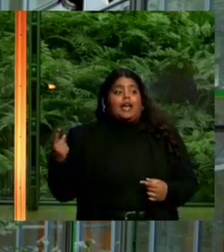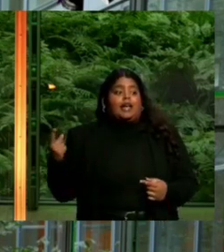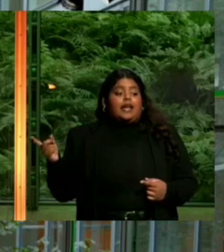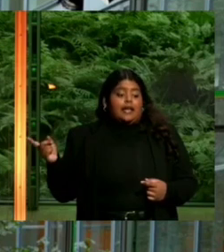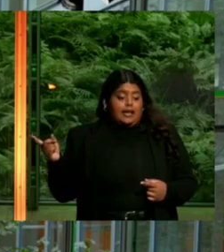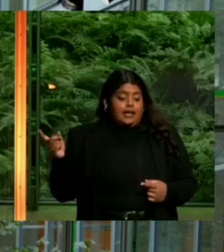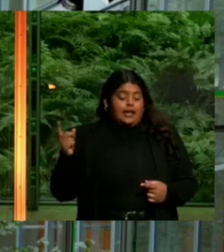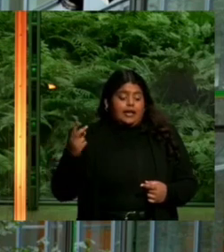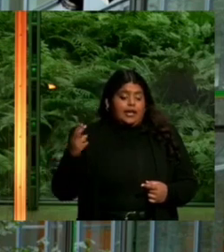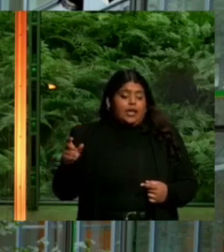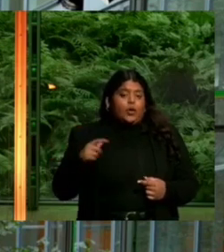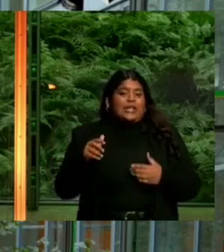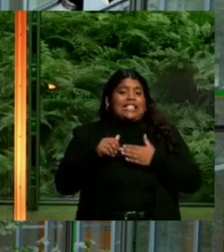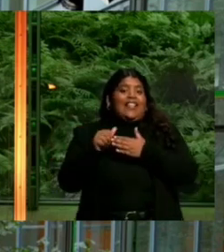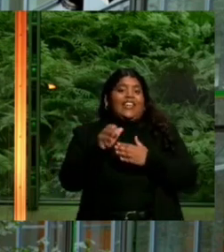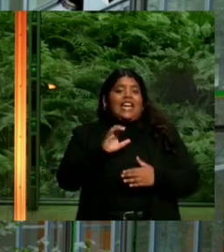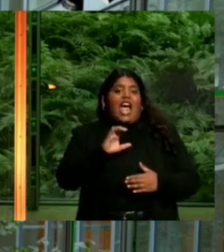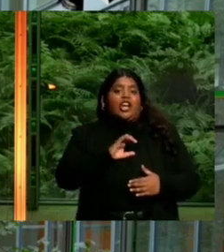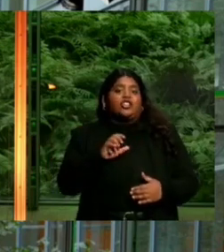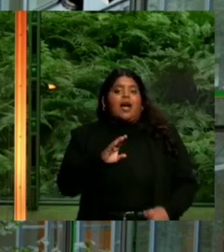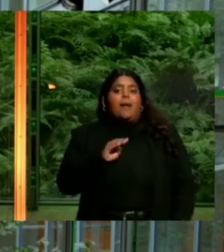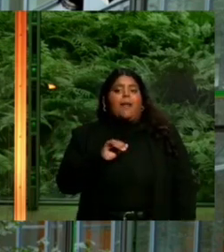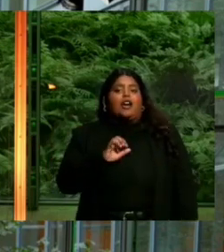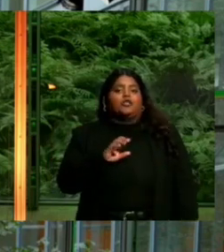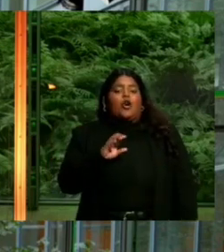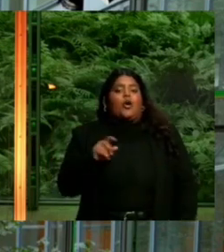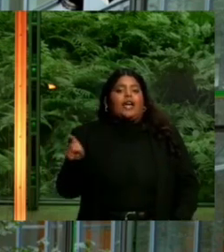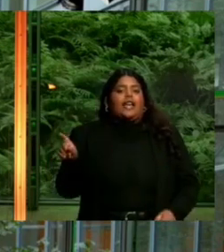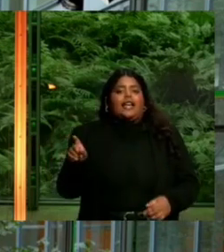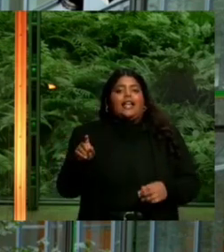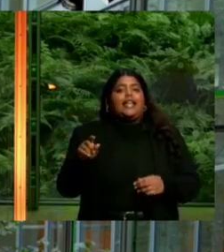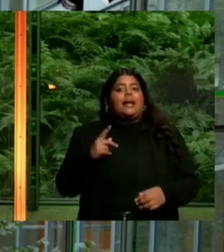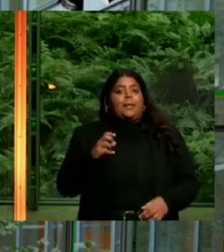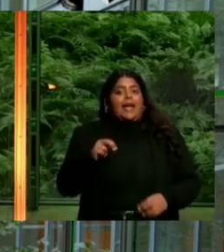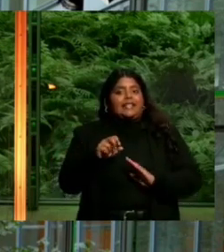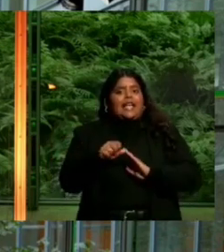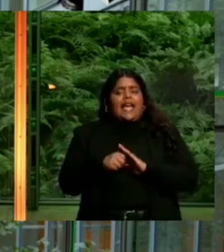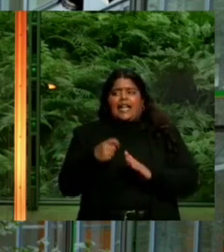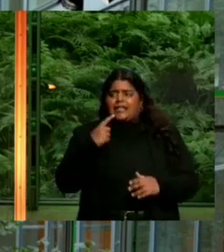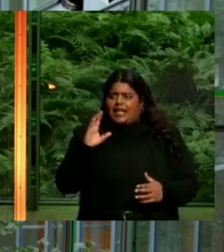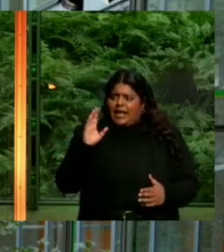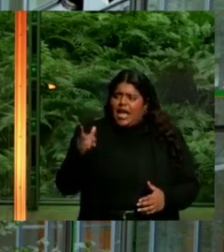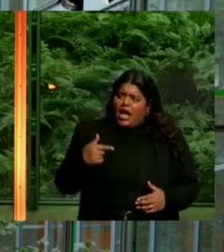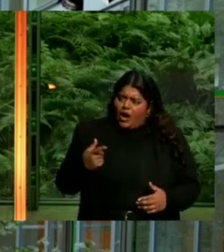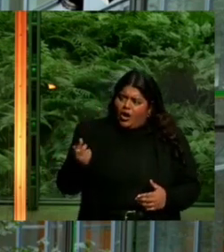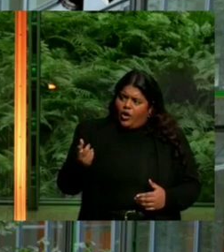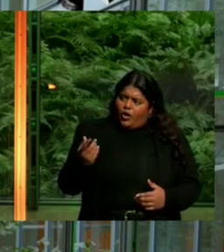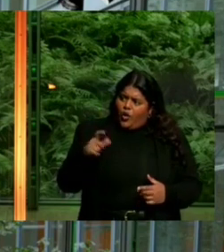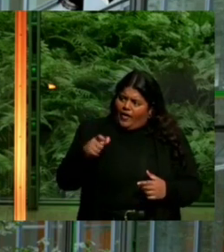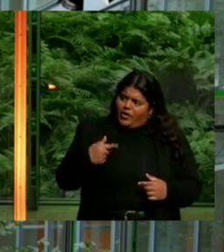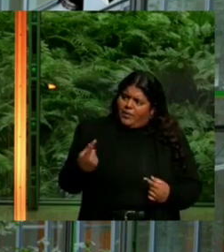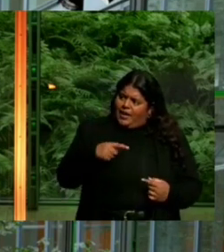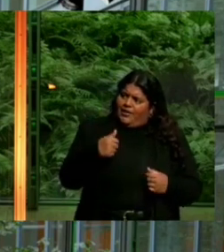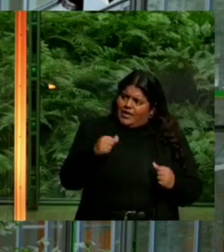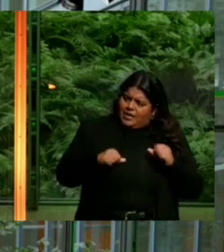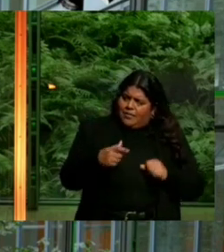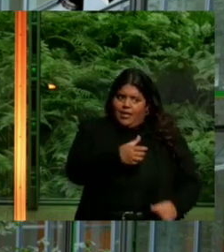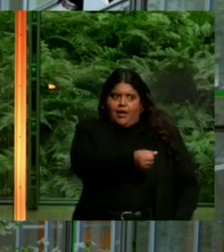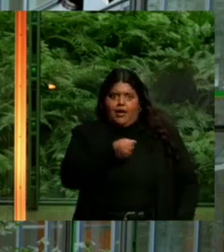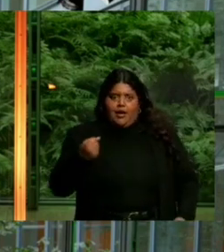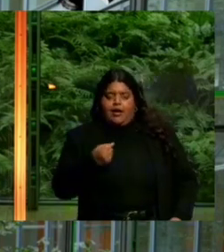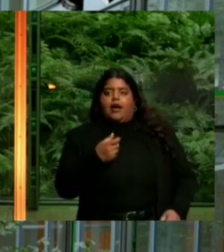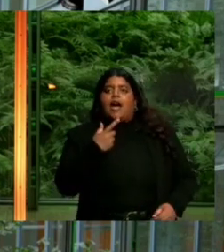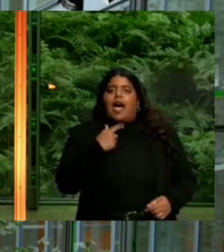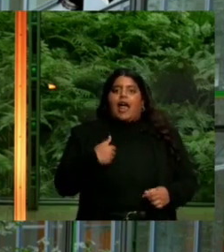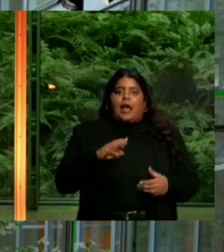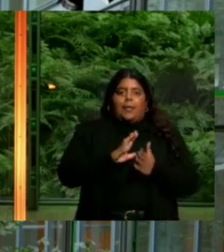out to be the lead character in Gospel at Penn State, and I was like, hey, you gotta be in this play. Pulls me in, I become the lighting